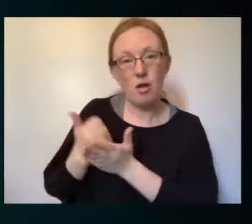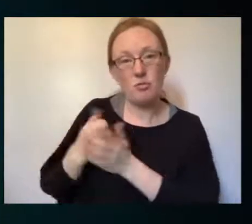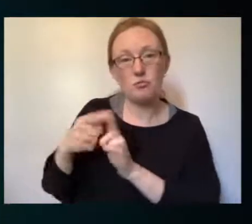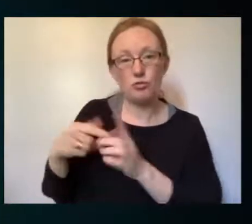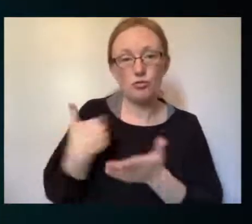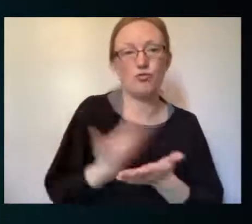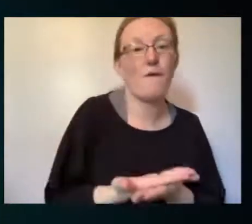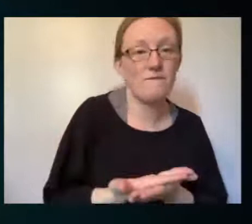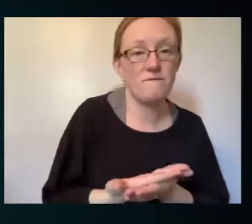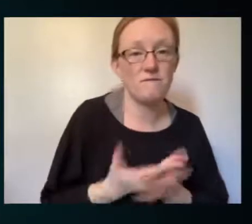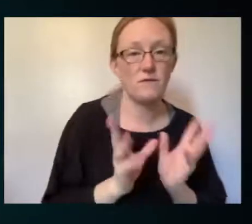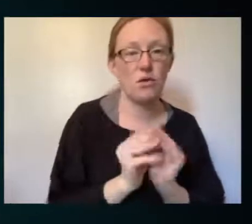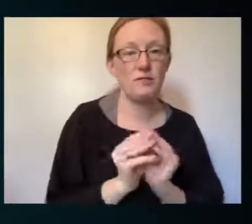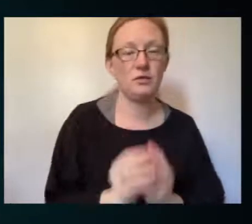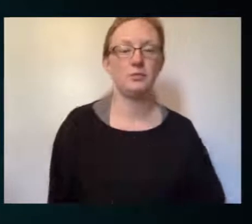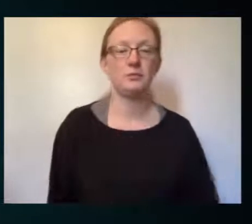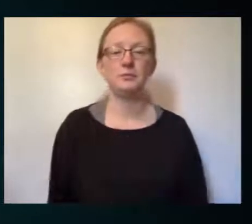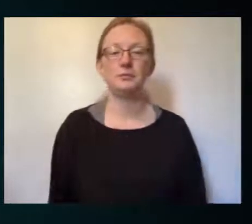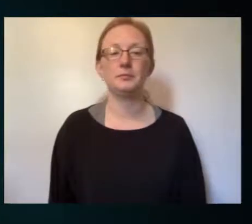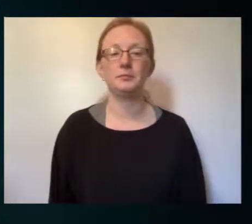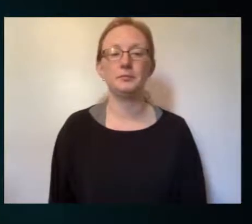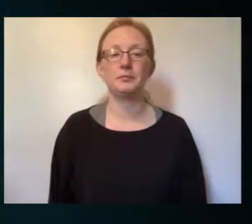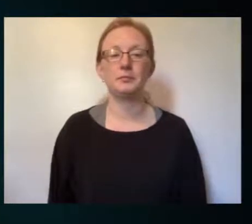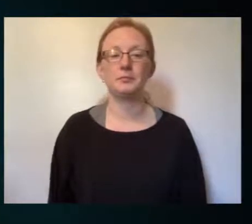the conference.